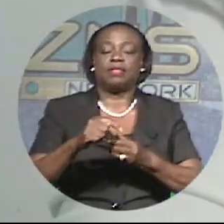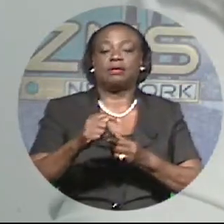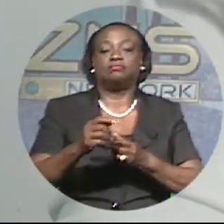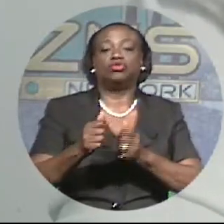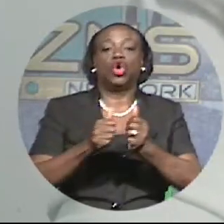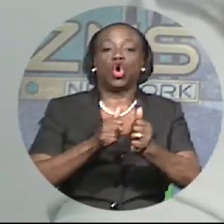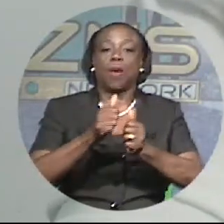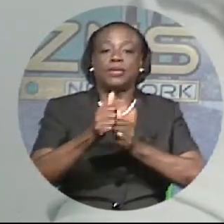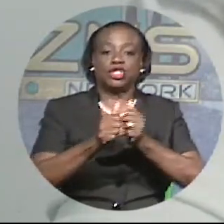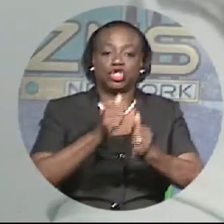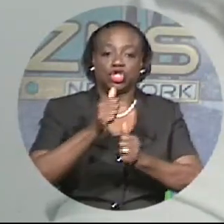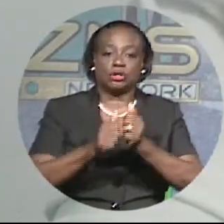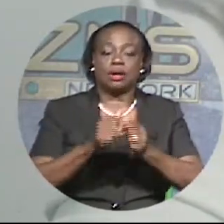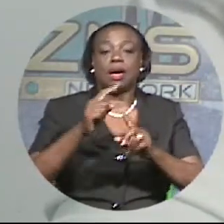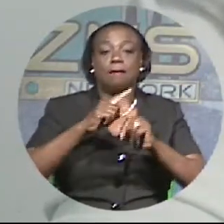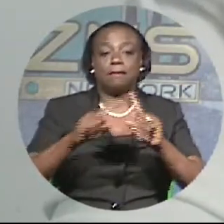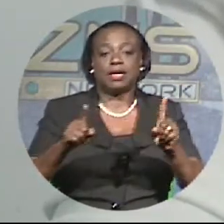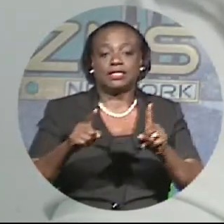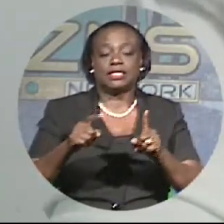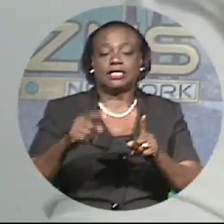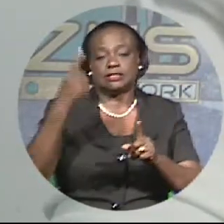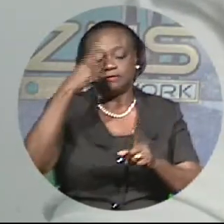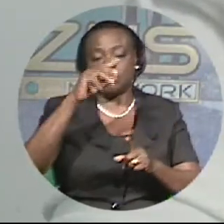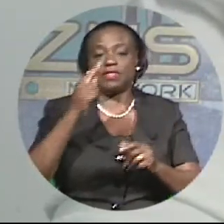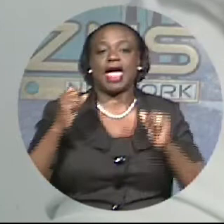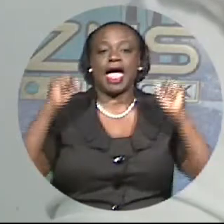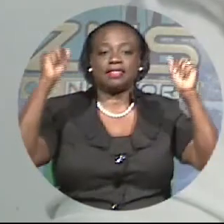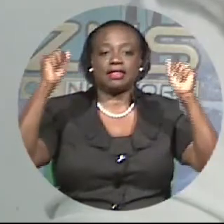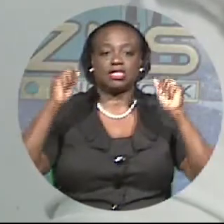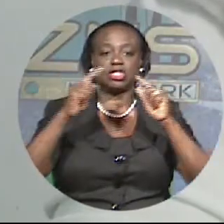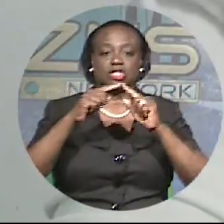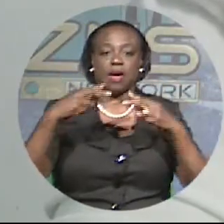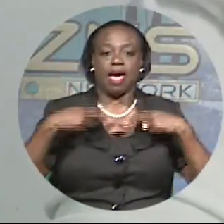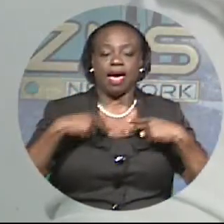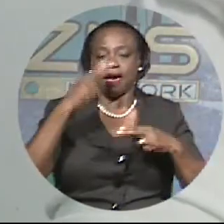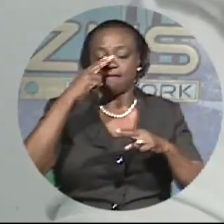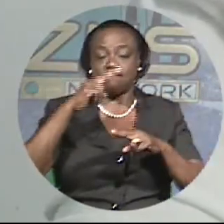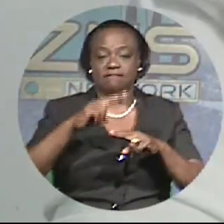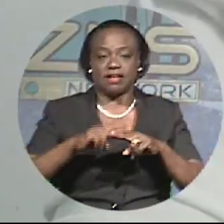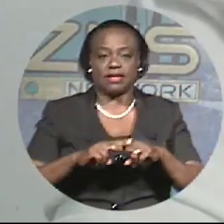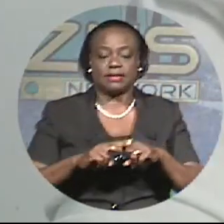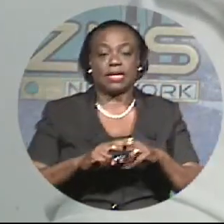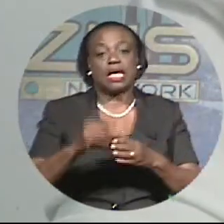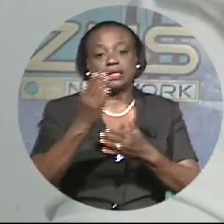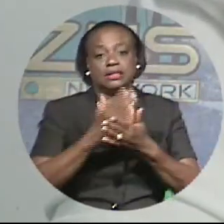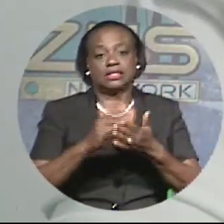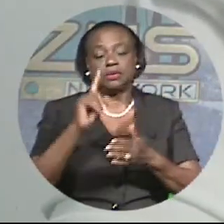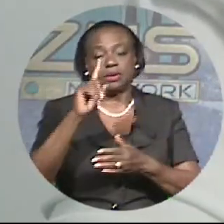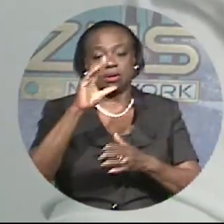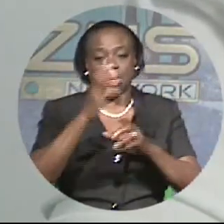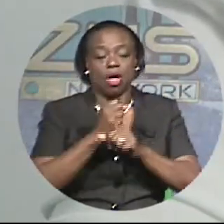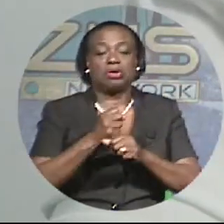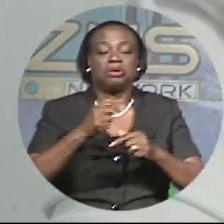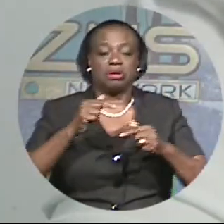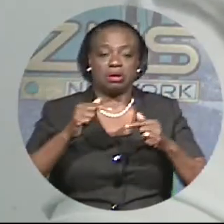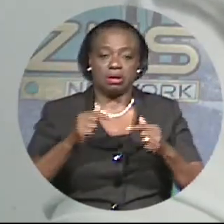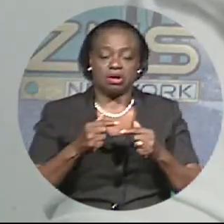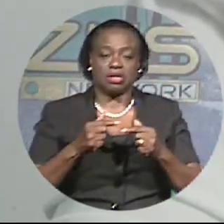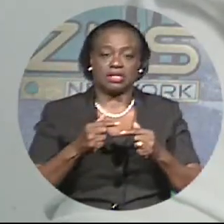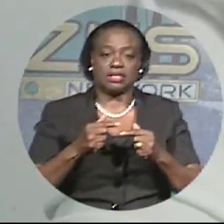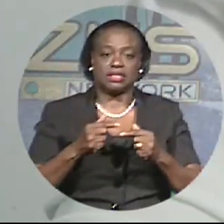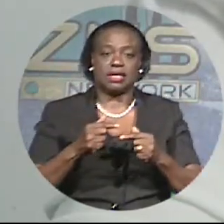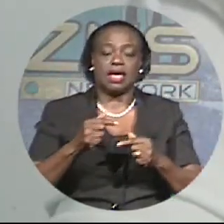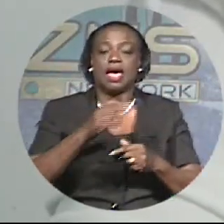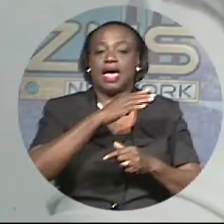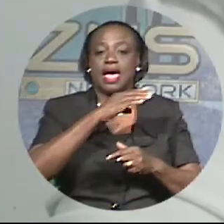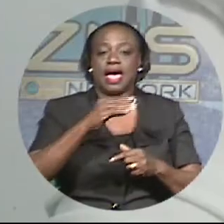And in the event there is an injury, I can assure you that the International Olympic Committee people are on the ground and they're quite capable of